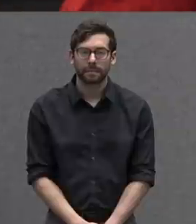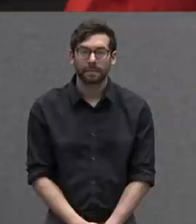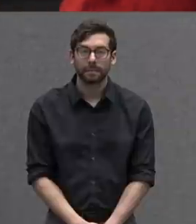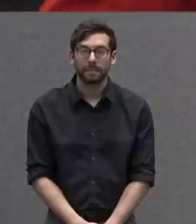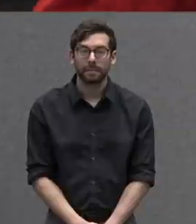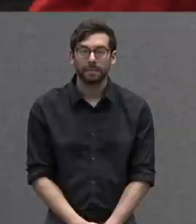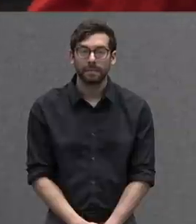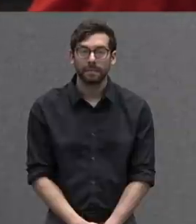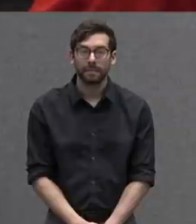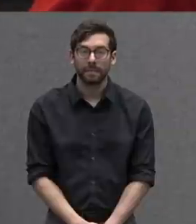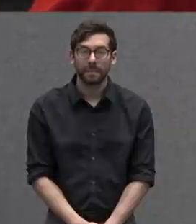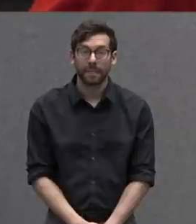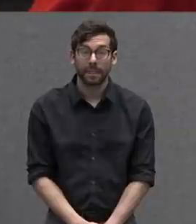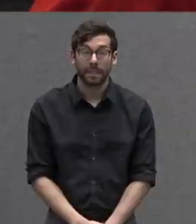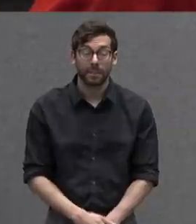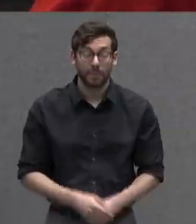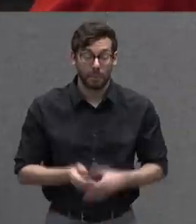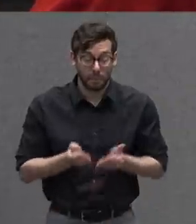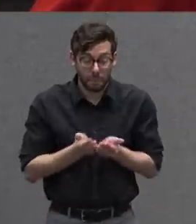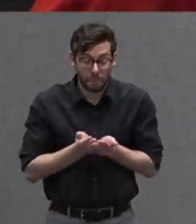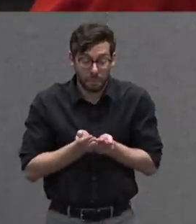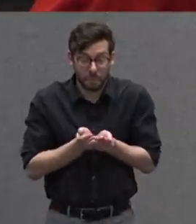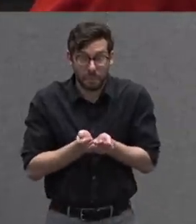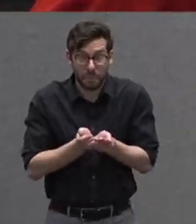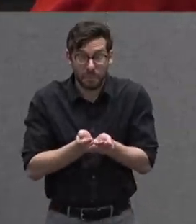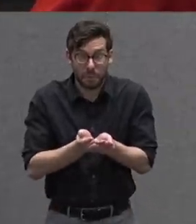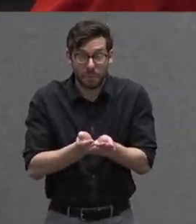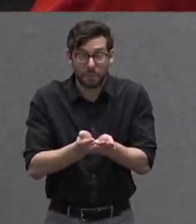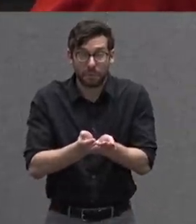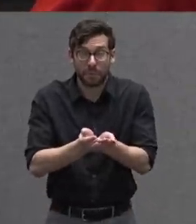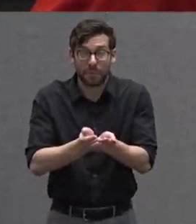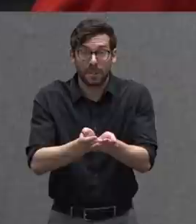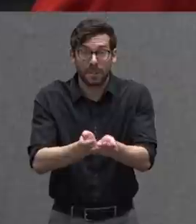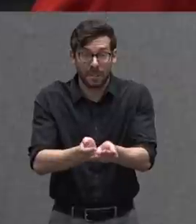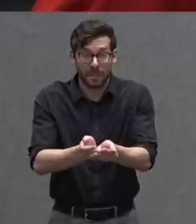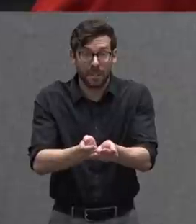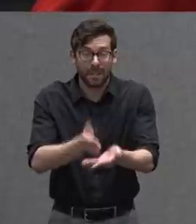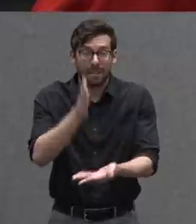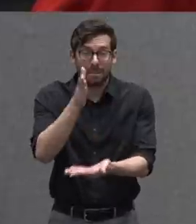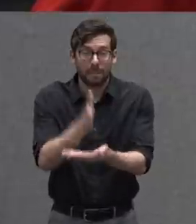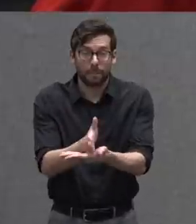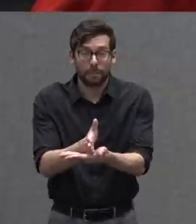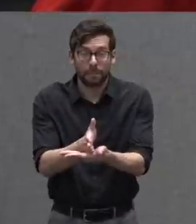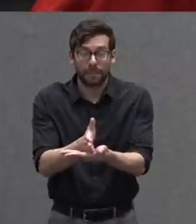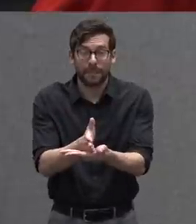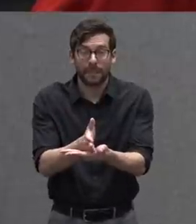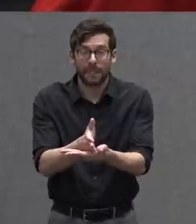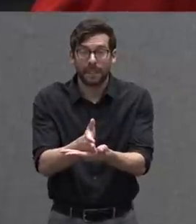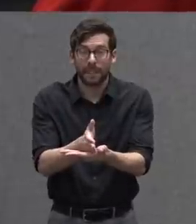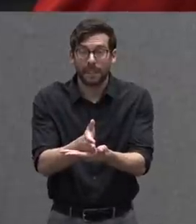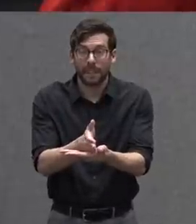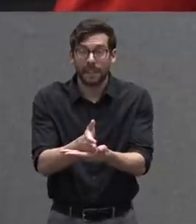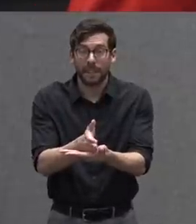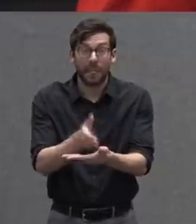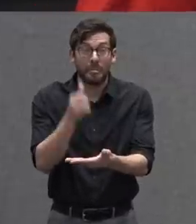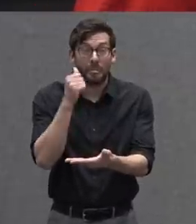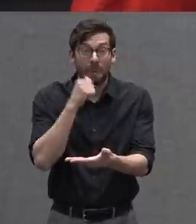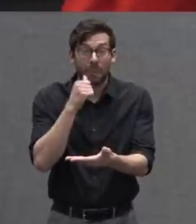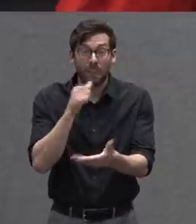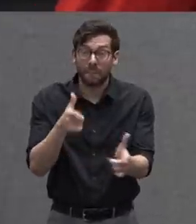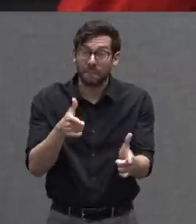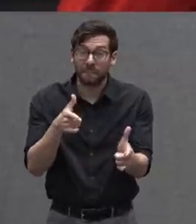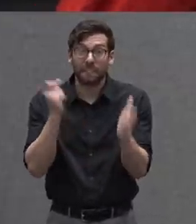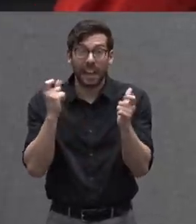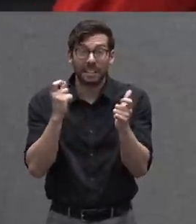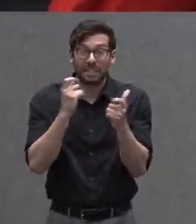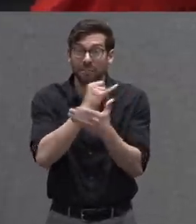The boat came to an end, and she quickly starts to draw something so that she doesn't go